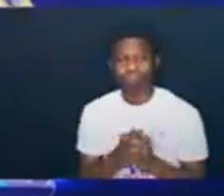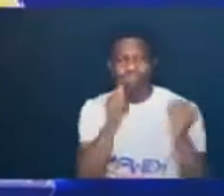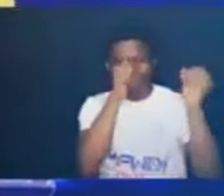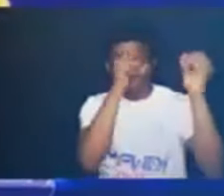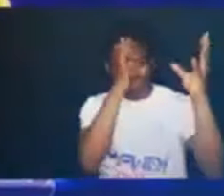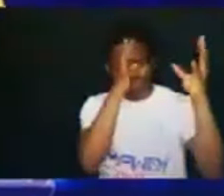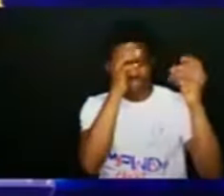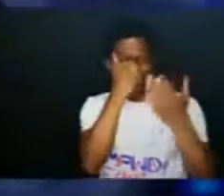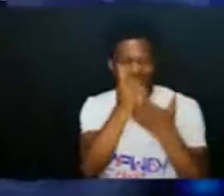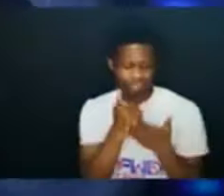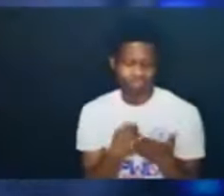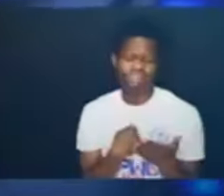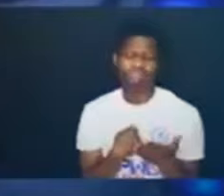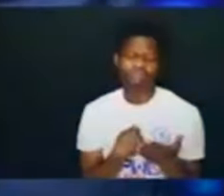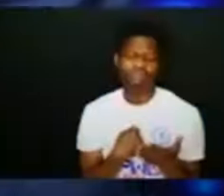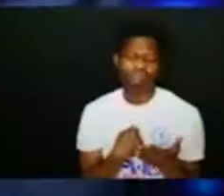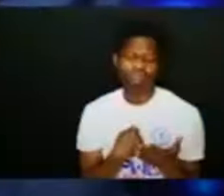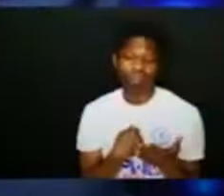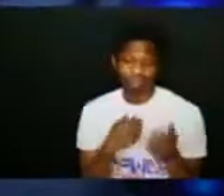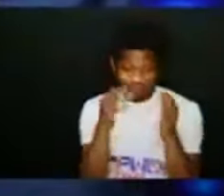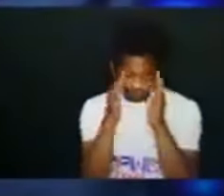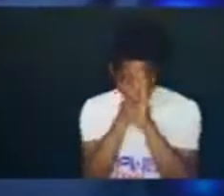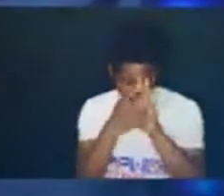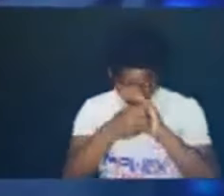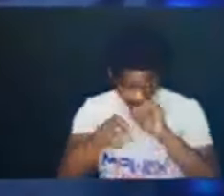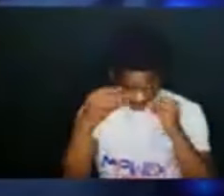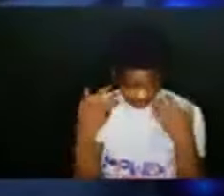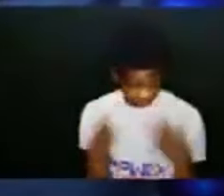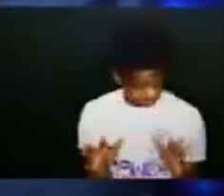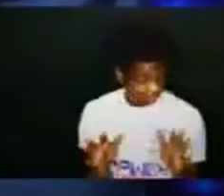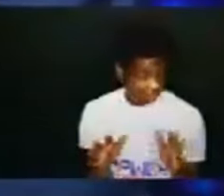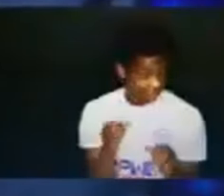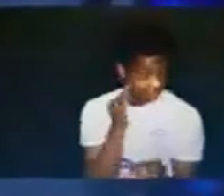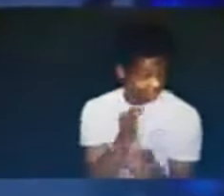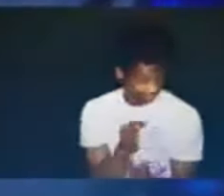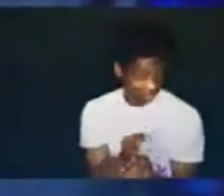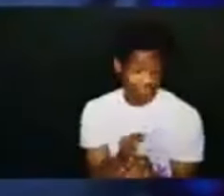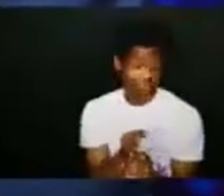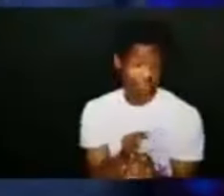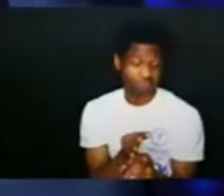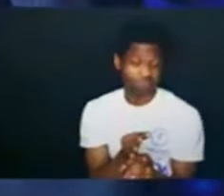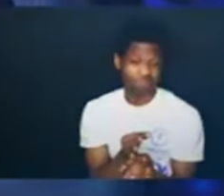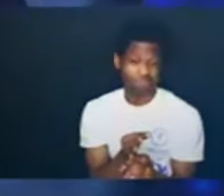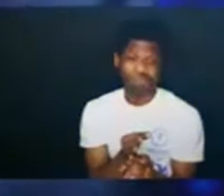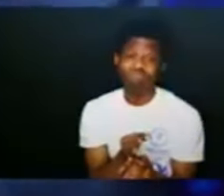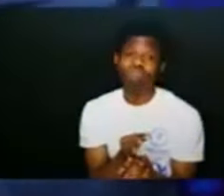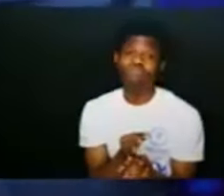Father, help me. If you have prayed this simple prayer in faith, you